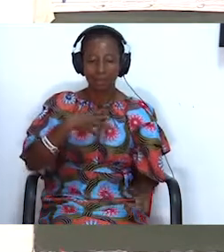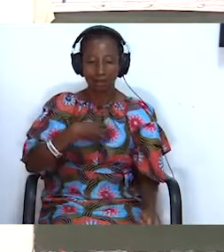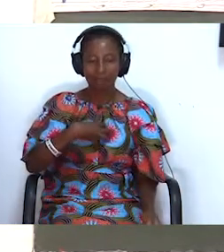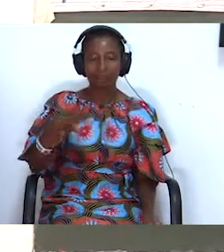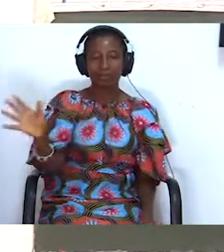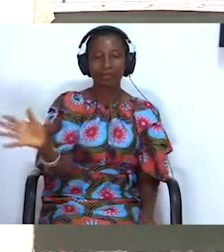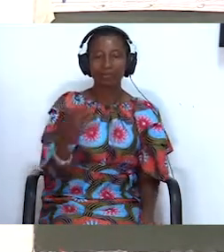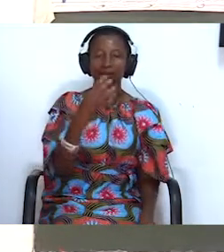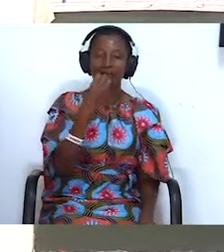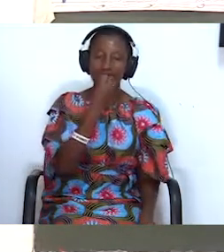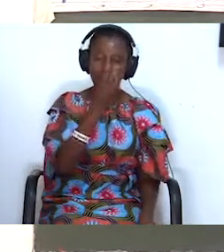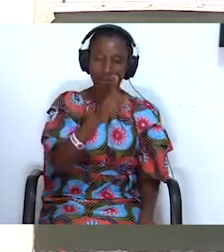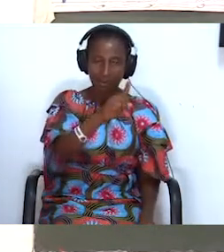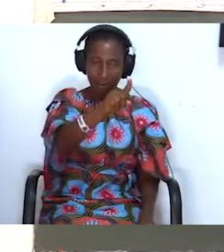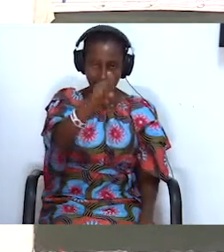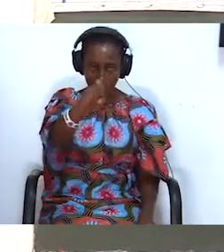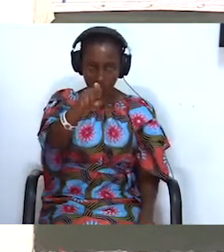hear most in the story.